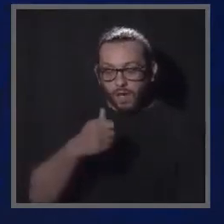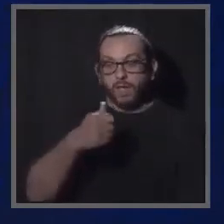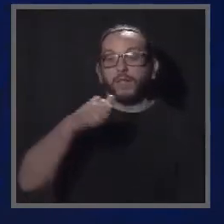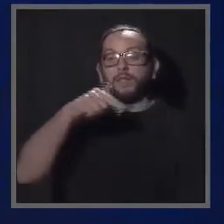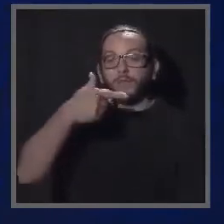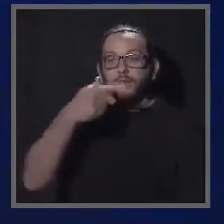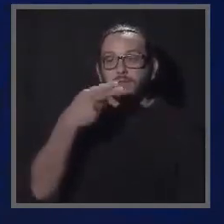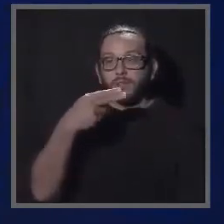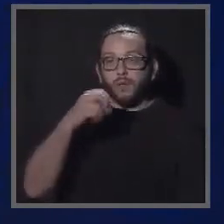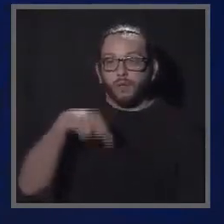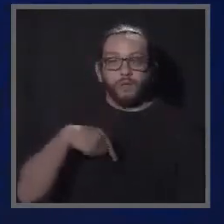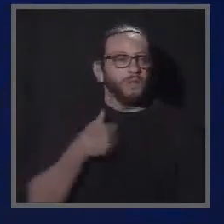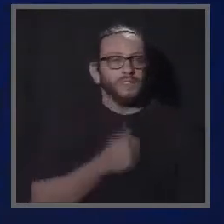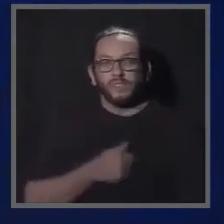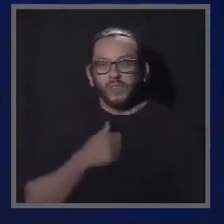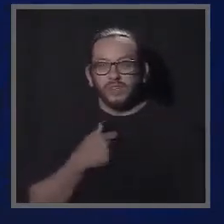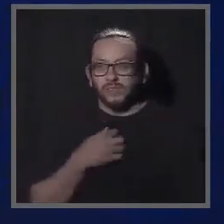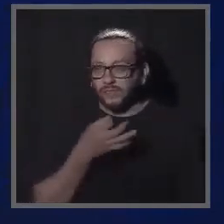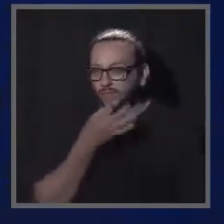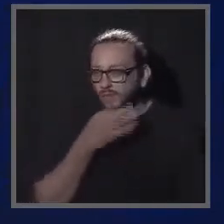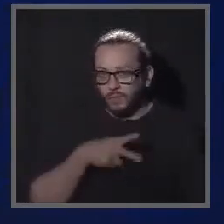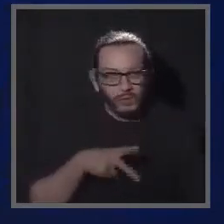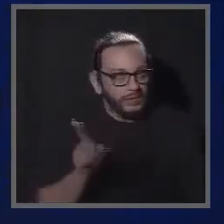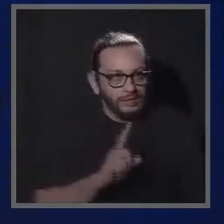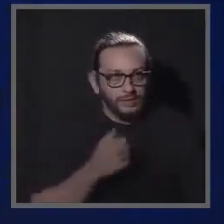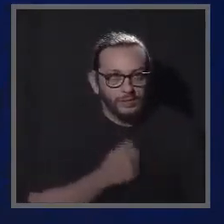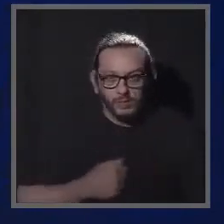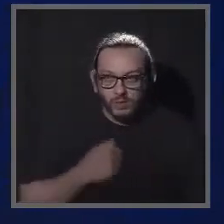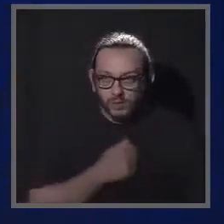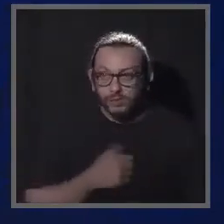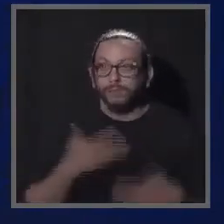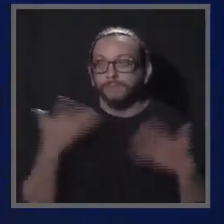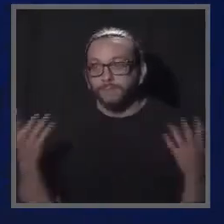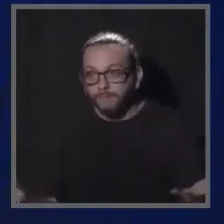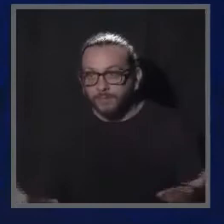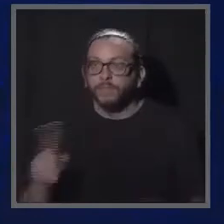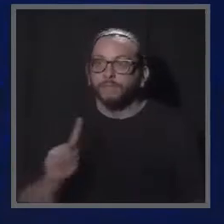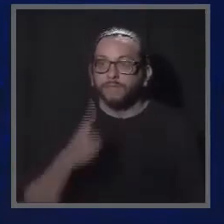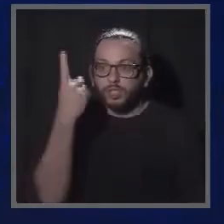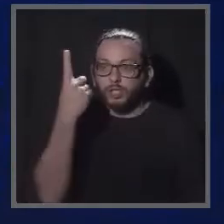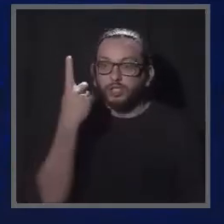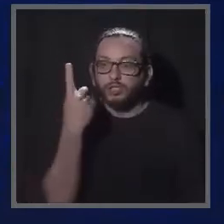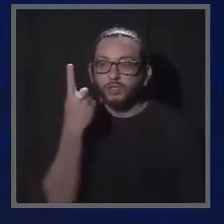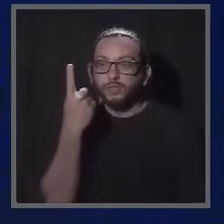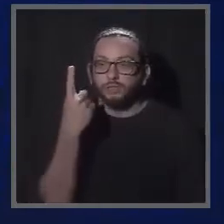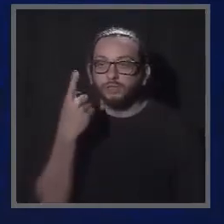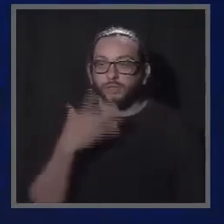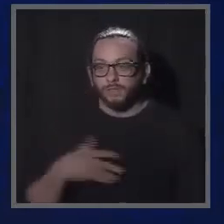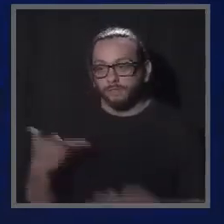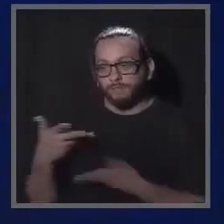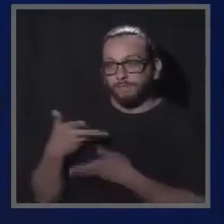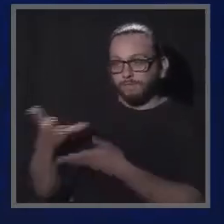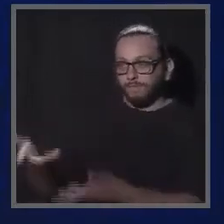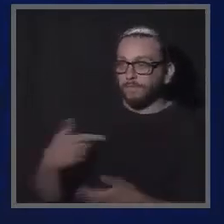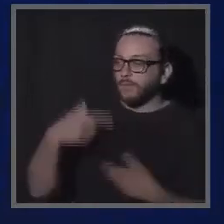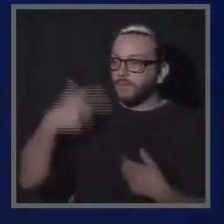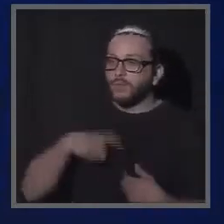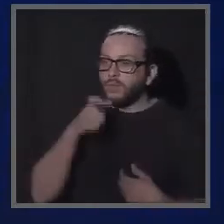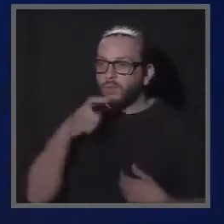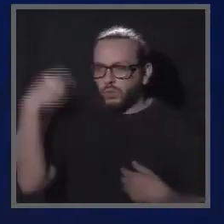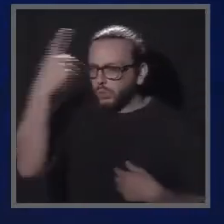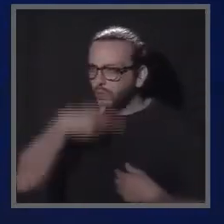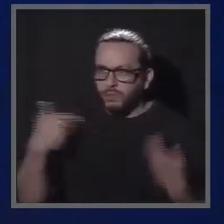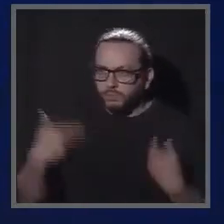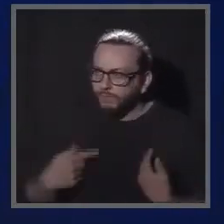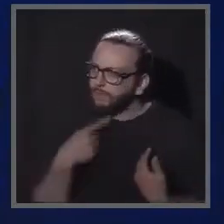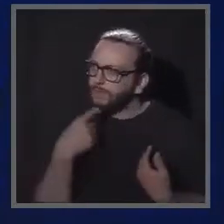falar em português. I will not speak in Portuguese. First, so, to present myself, just to say that I was